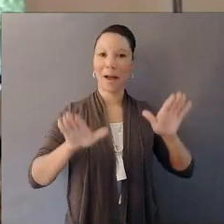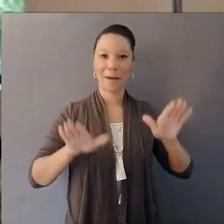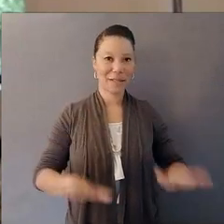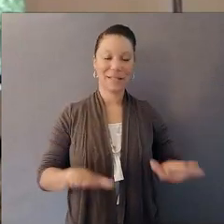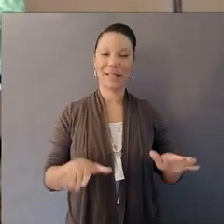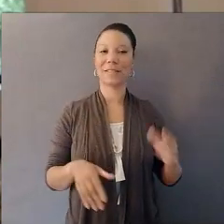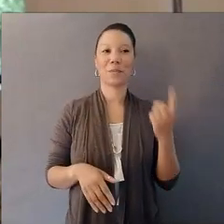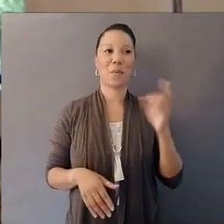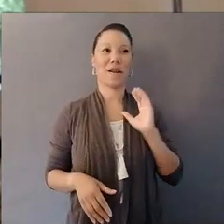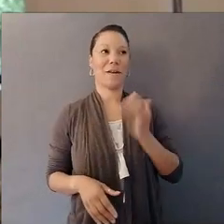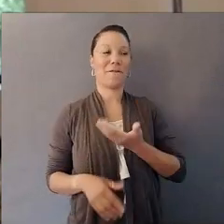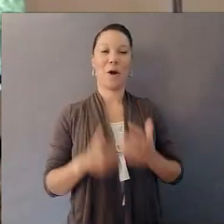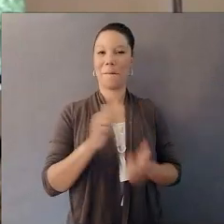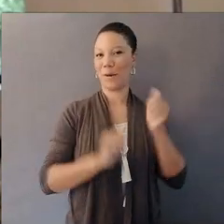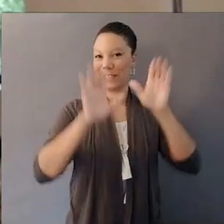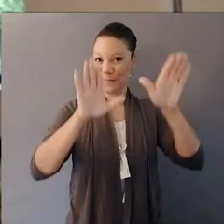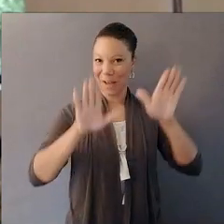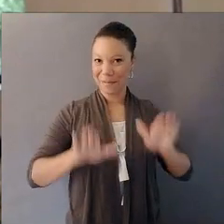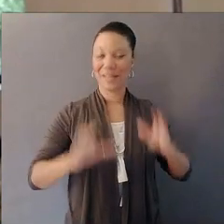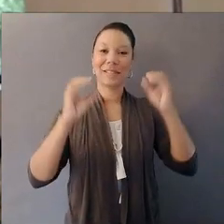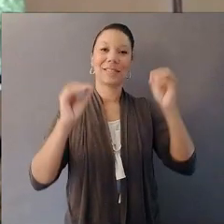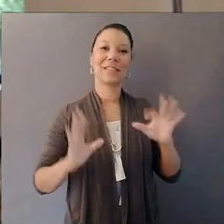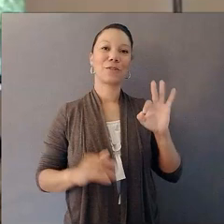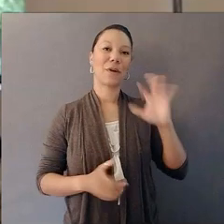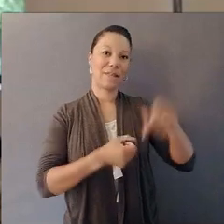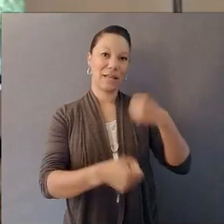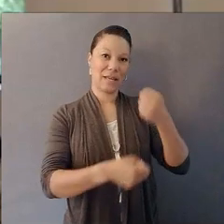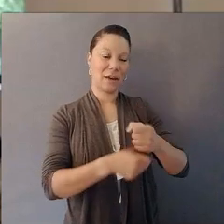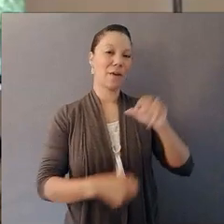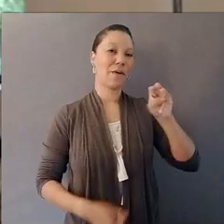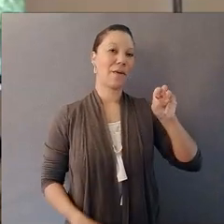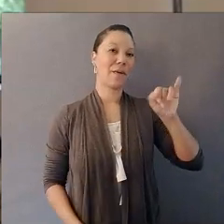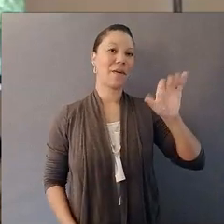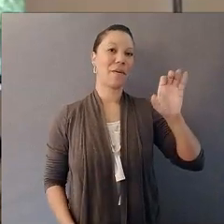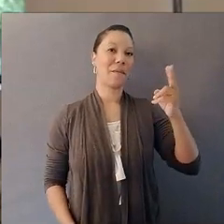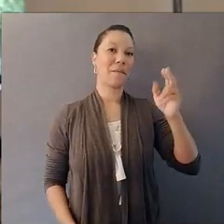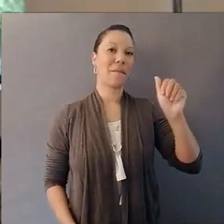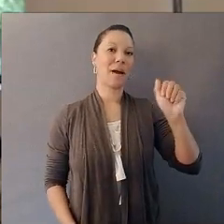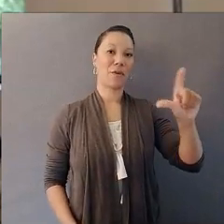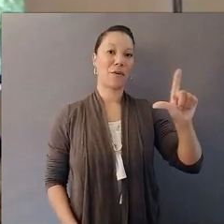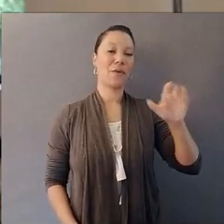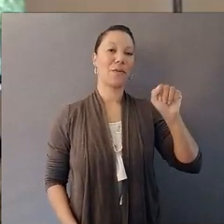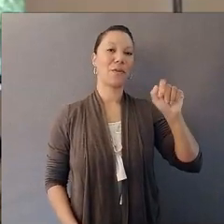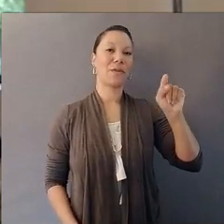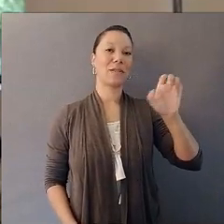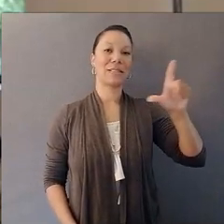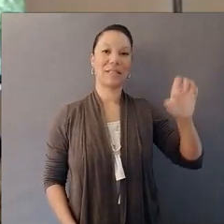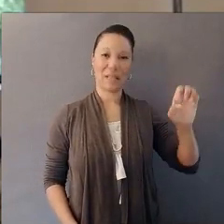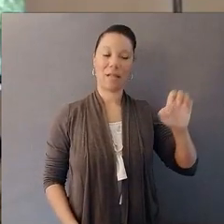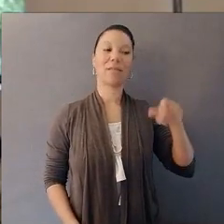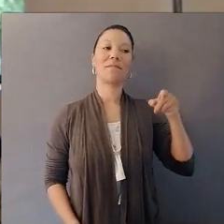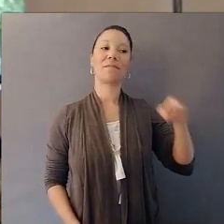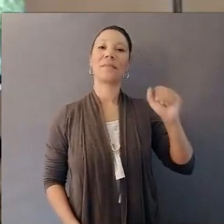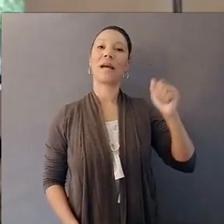one of our most fabulous Teachers of the Year, Mr. Michael Steele. He is an AP Calculus